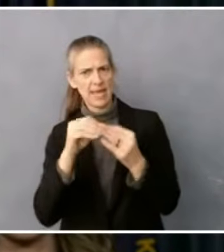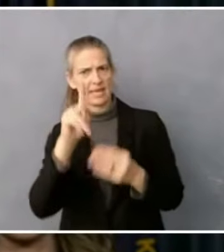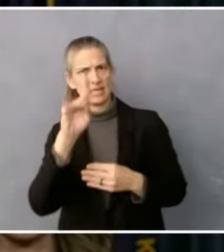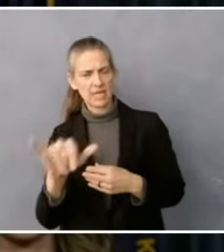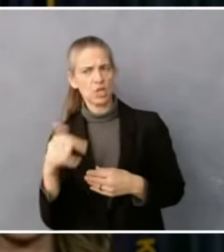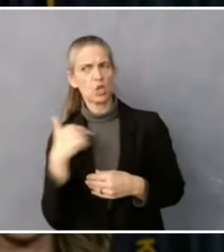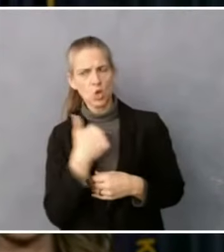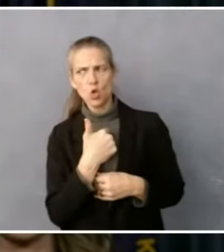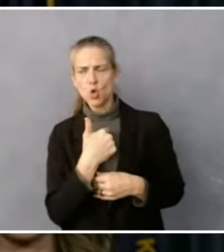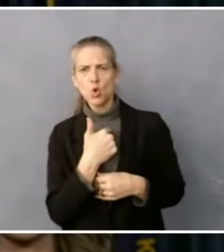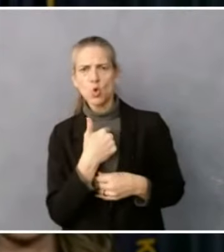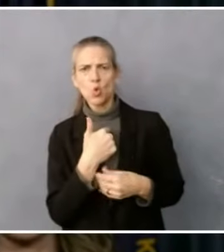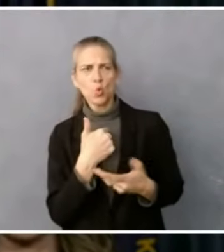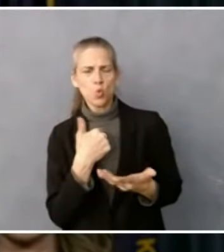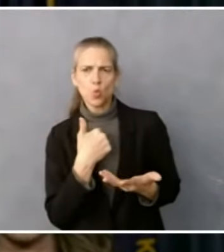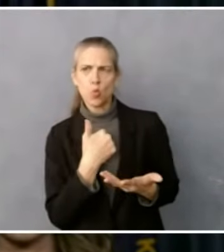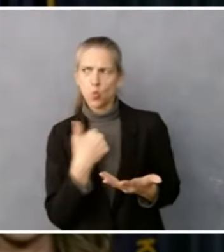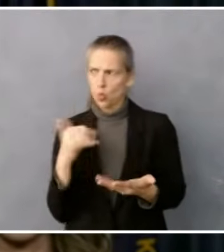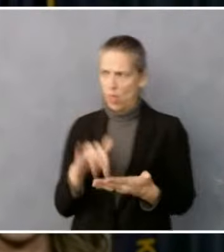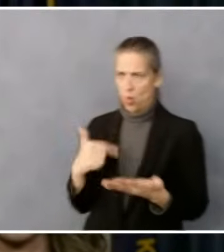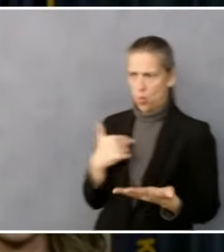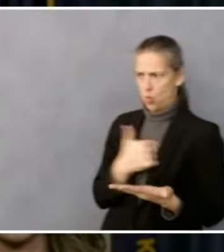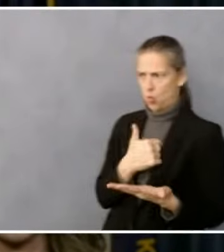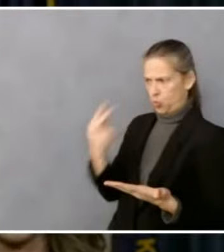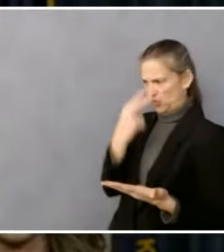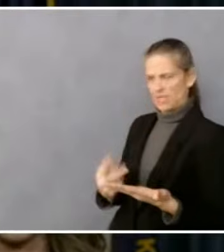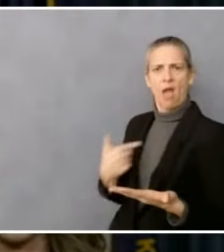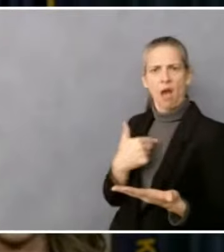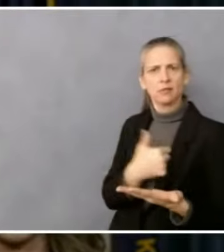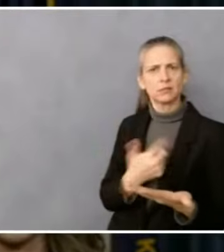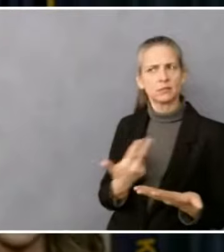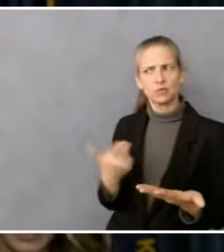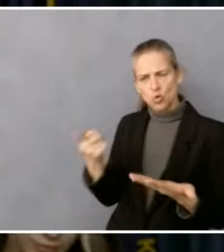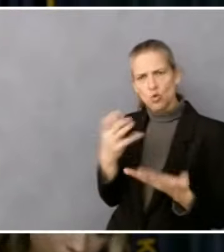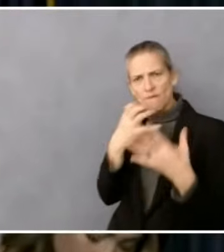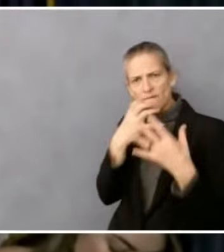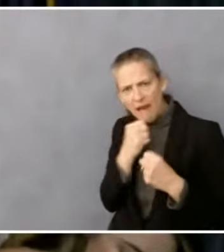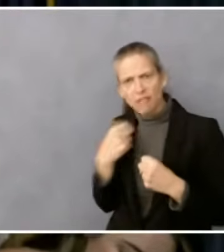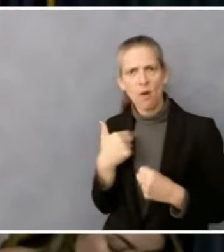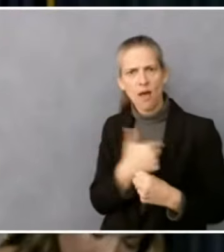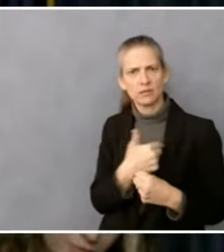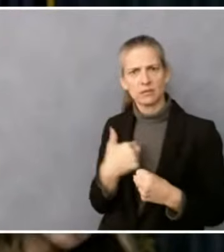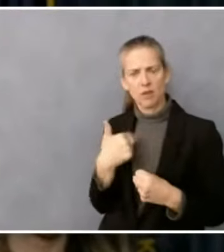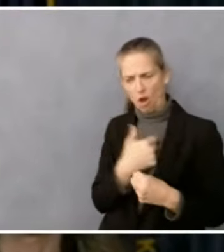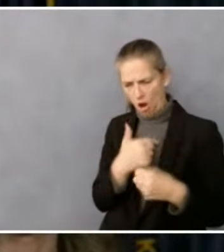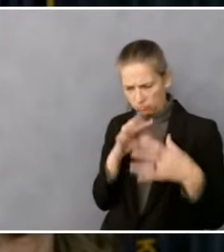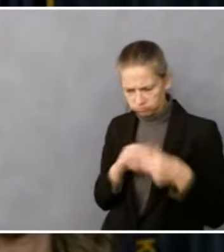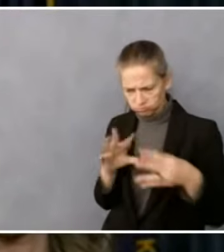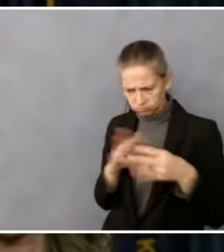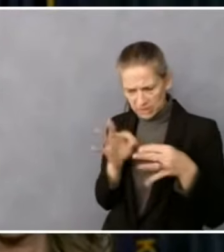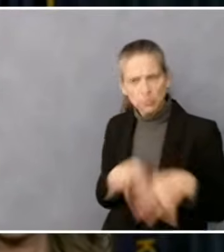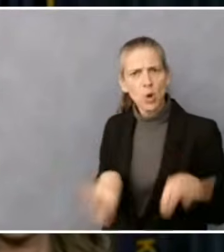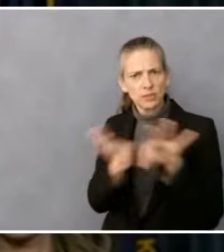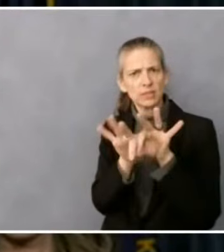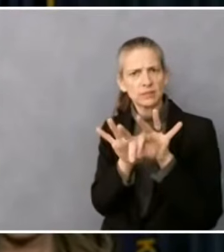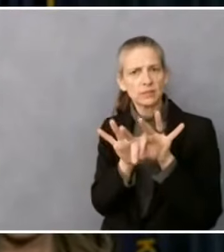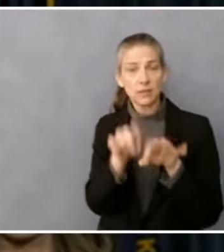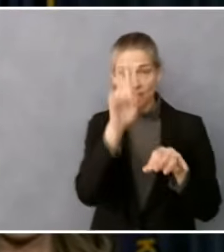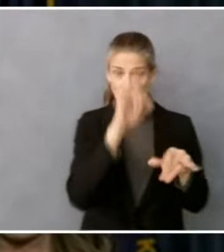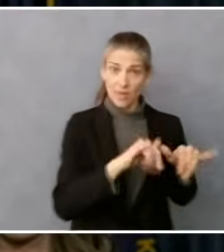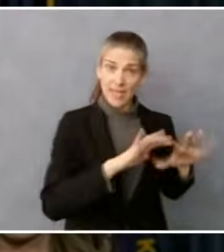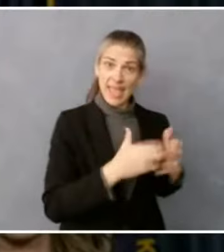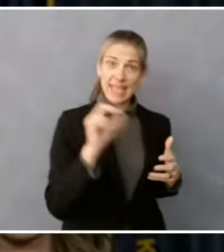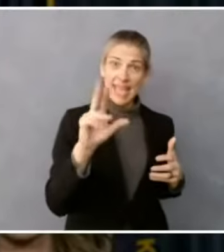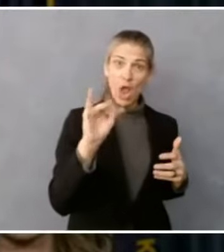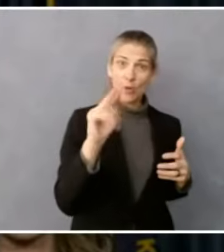seen, we are valued, and our voices matter. On behalf of Carrington's Heart and the Heart families here today, and